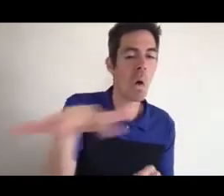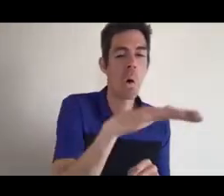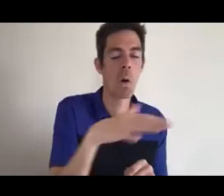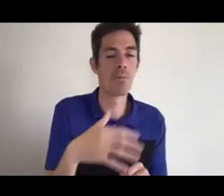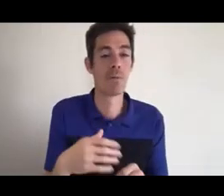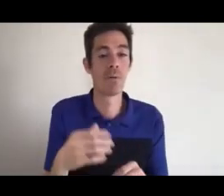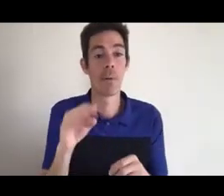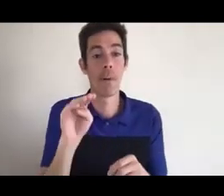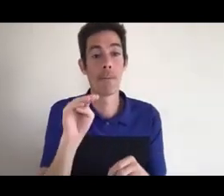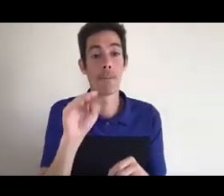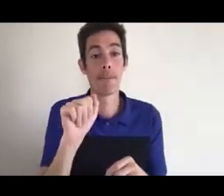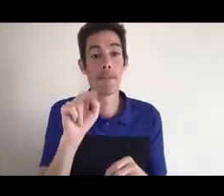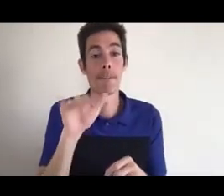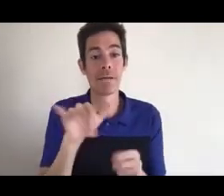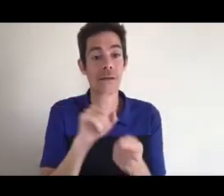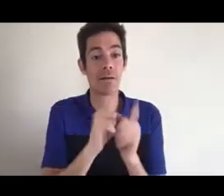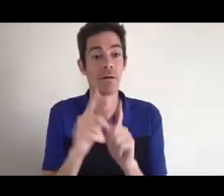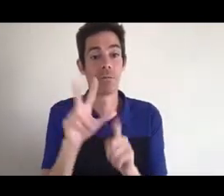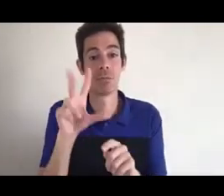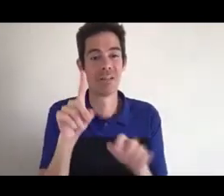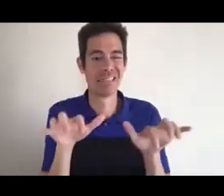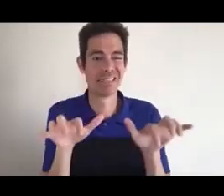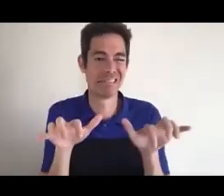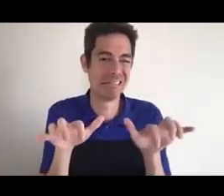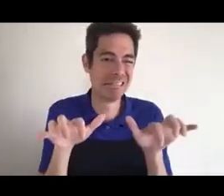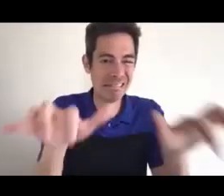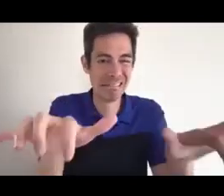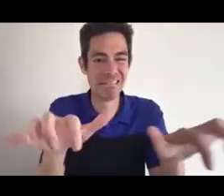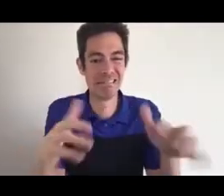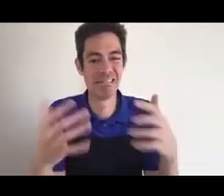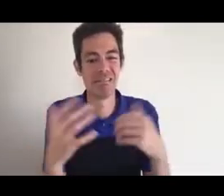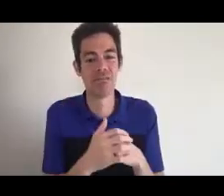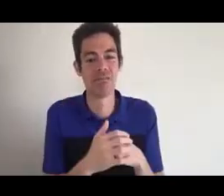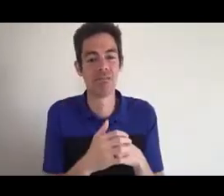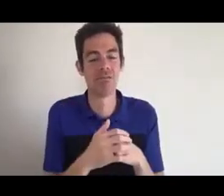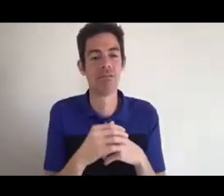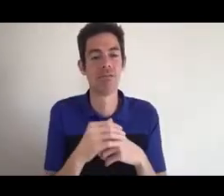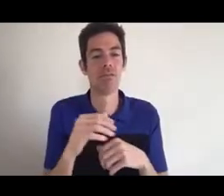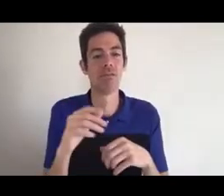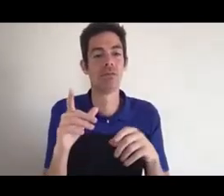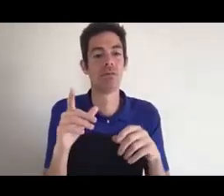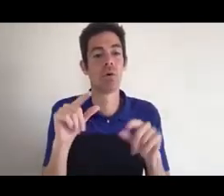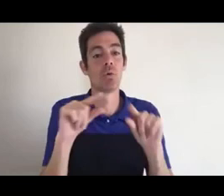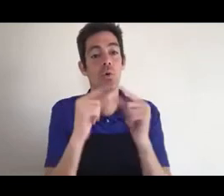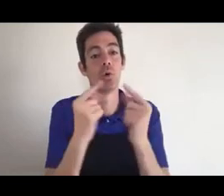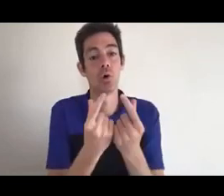All over can be like this, and many can be like this.